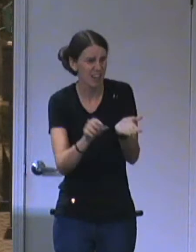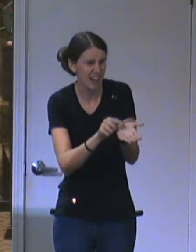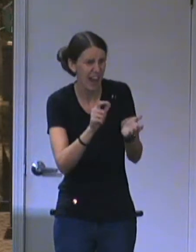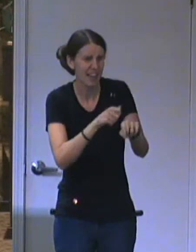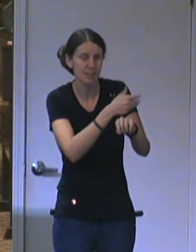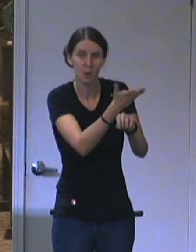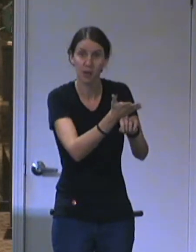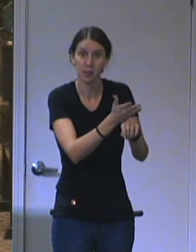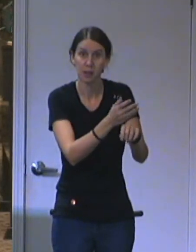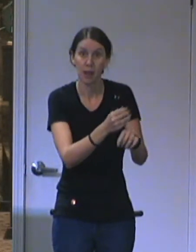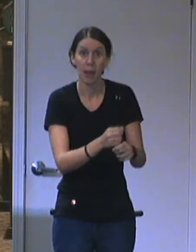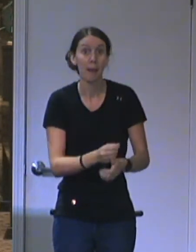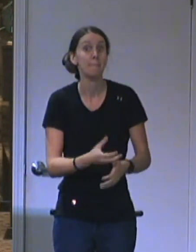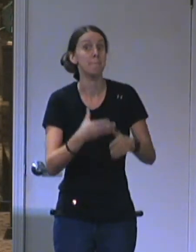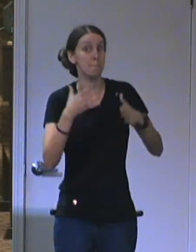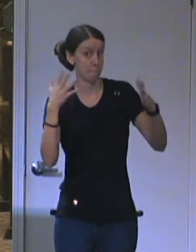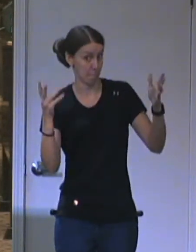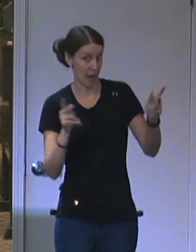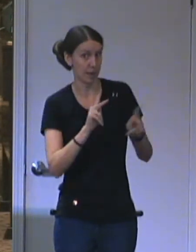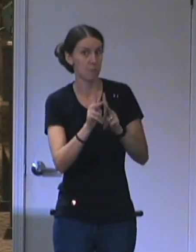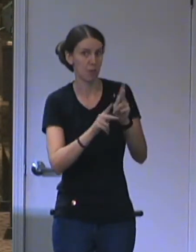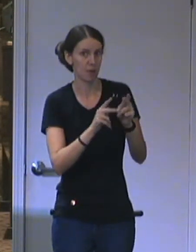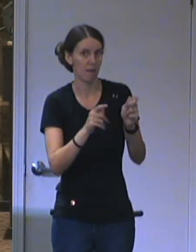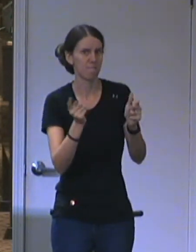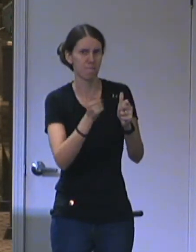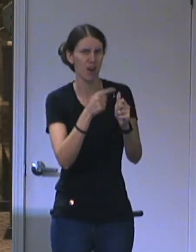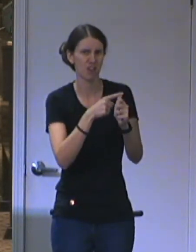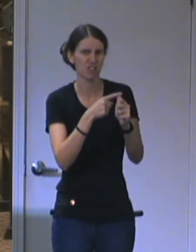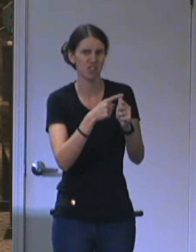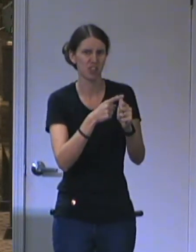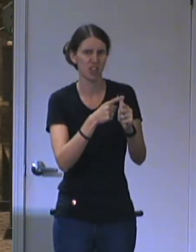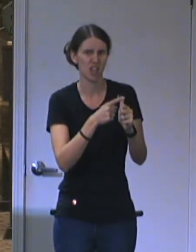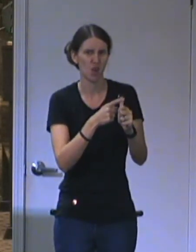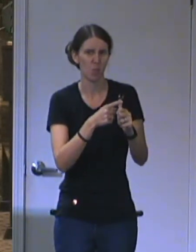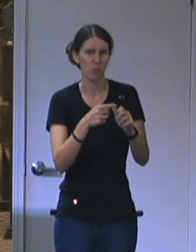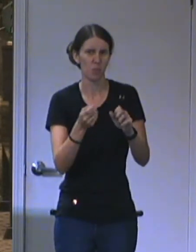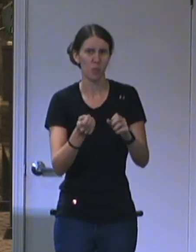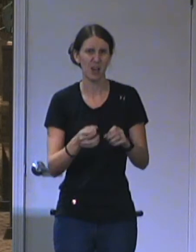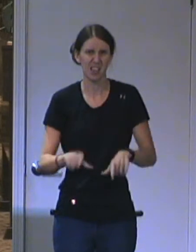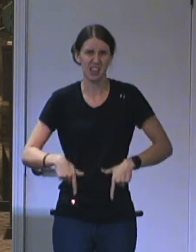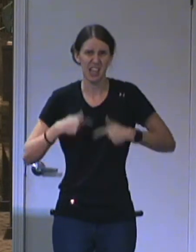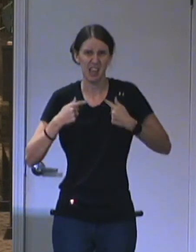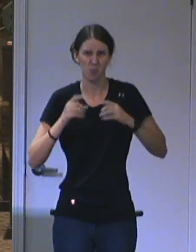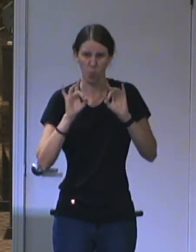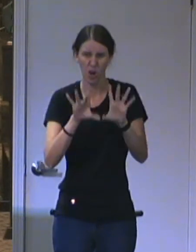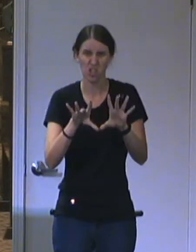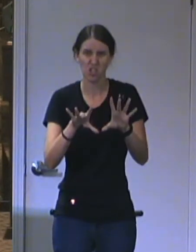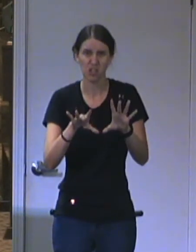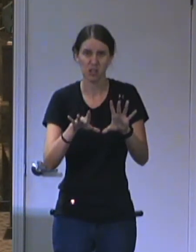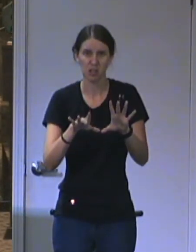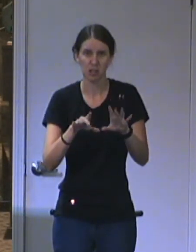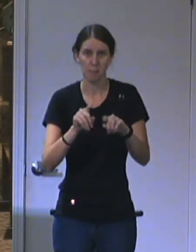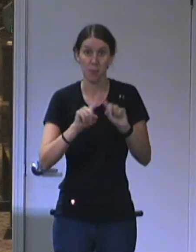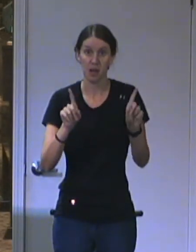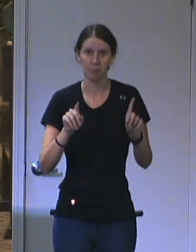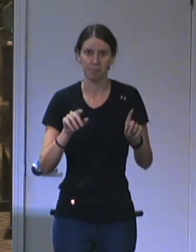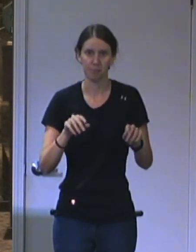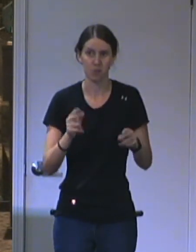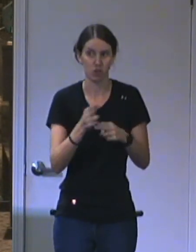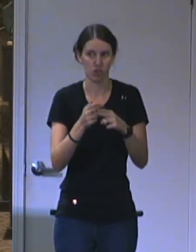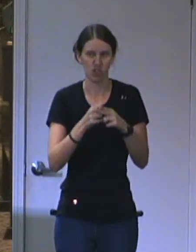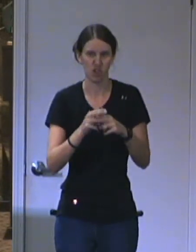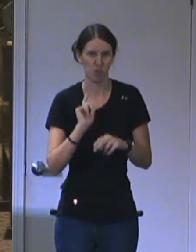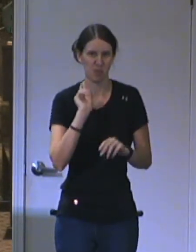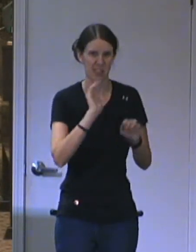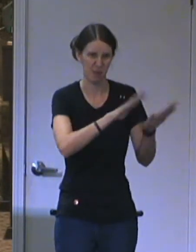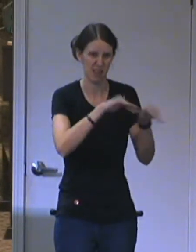Christ, many of those people at first will escalate what they're doing, but pretty soon they're going to disappear. They don't want anything to do with what you're